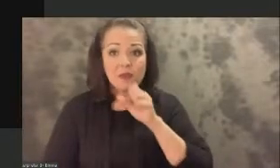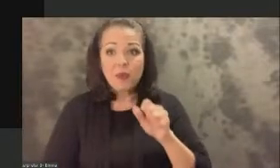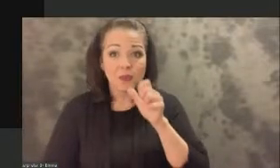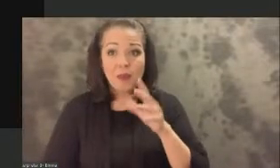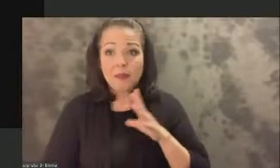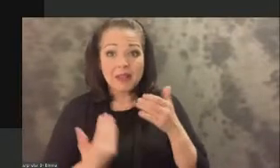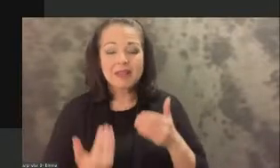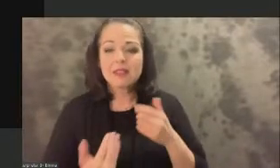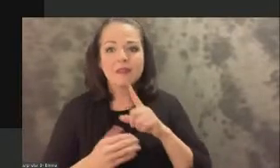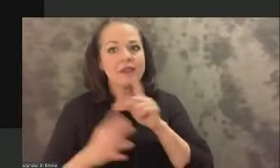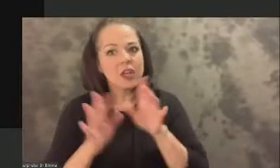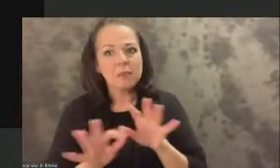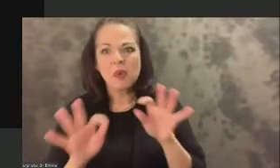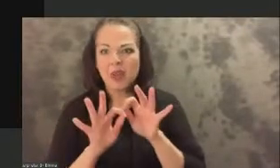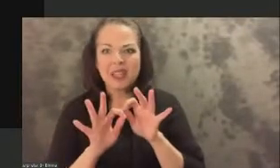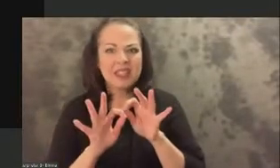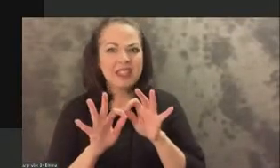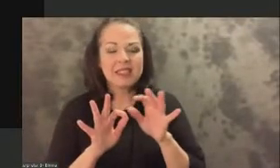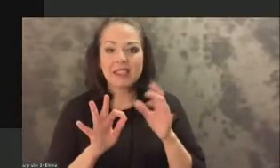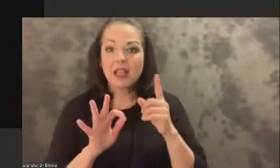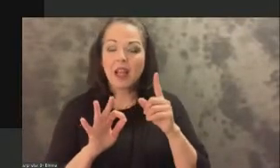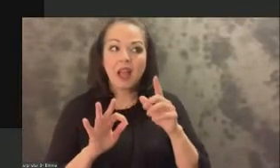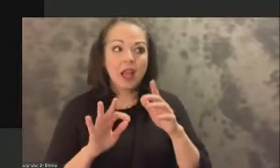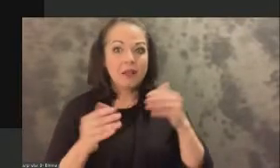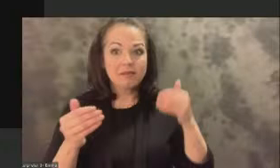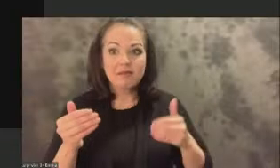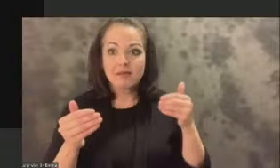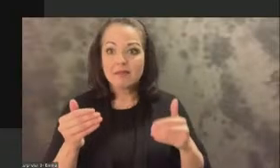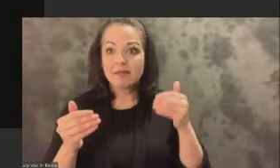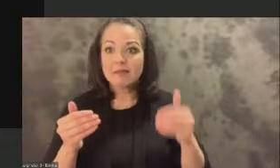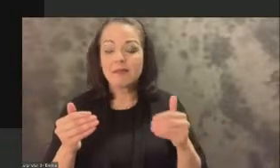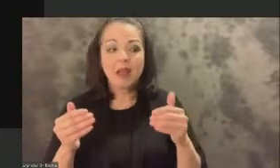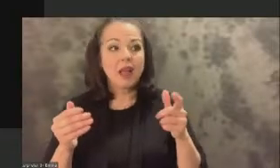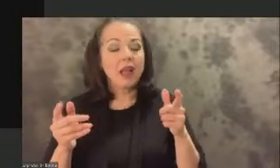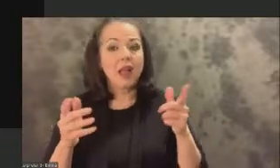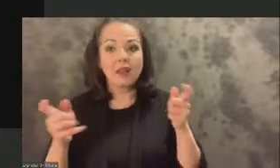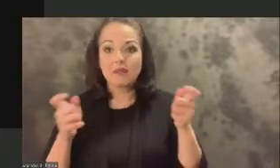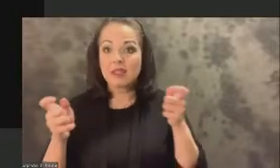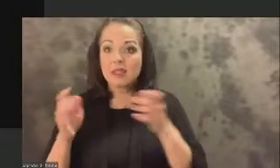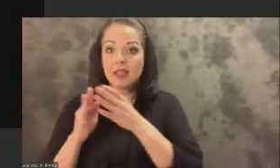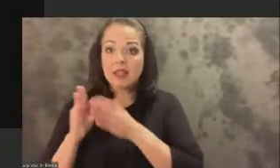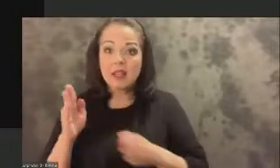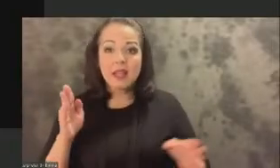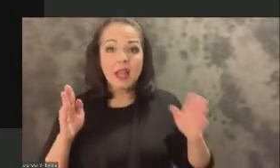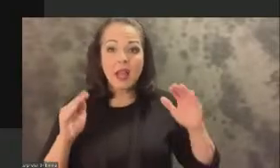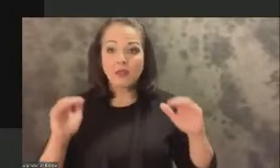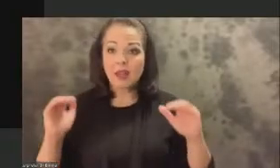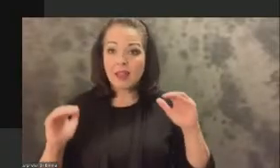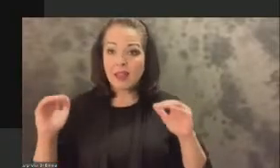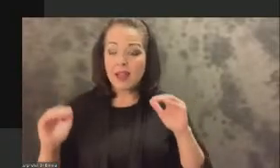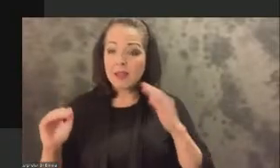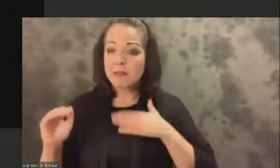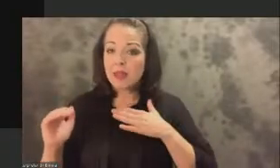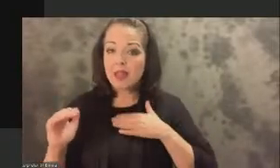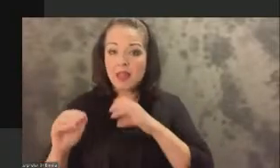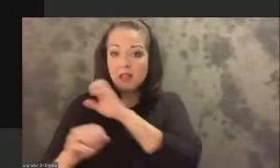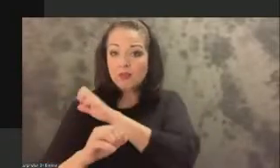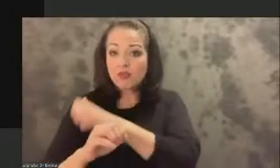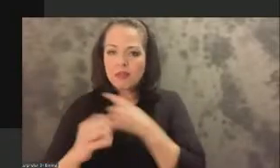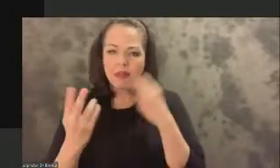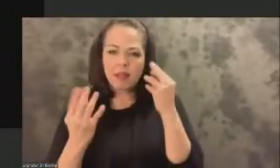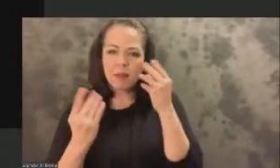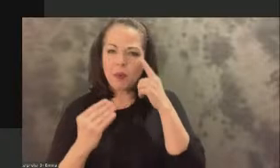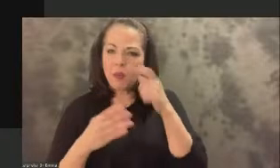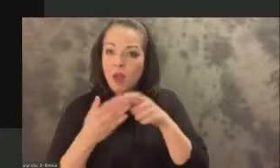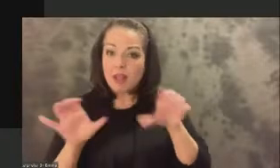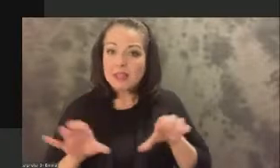pace myself. So I regulate my energy over day, and I have to think about what activity I do, because